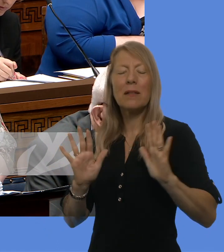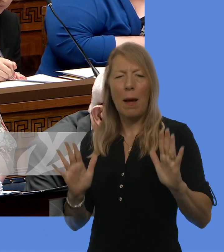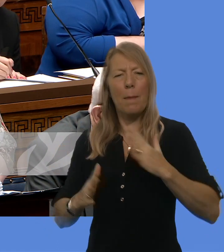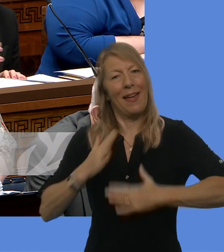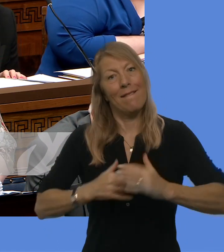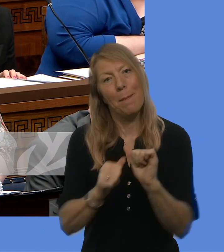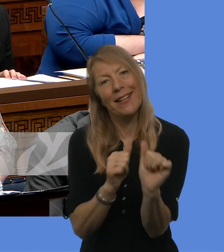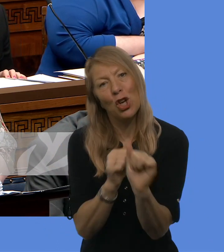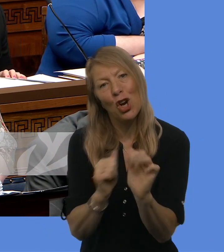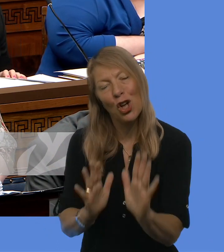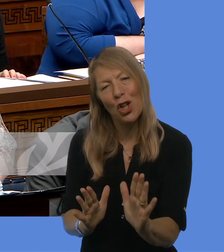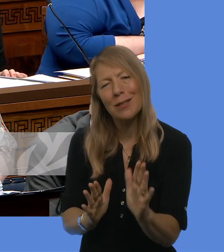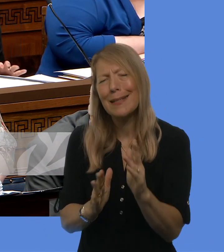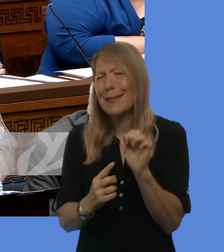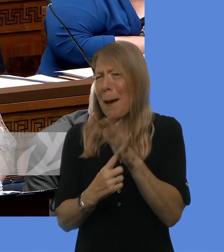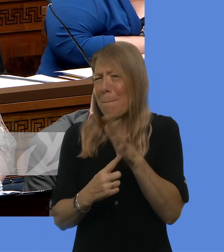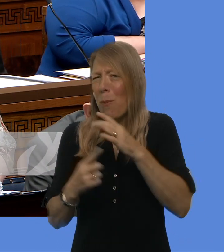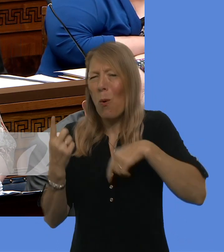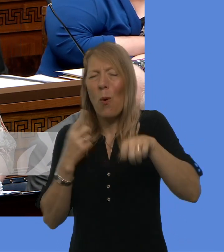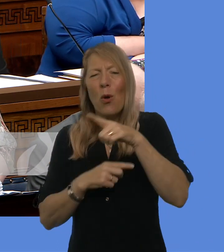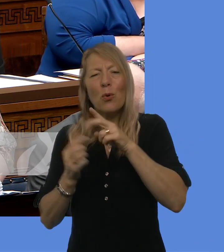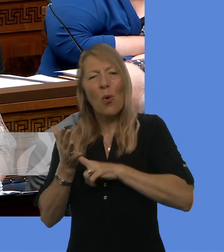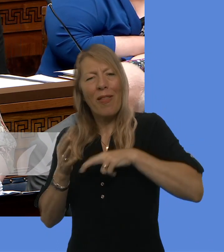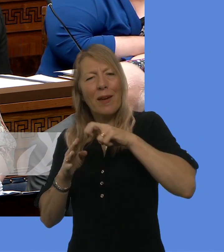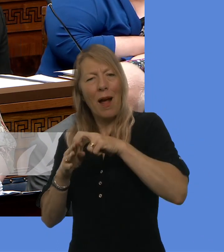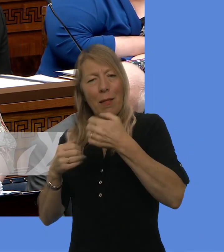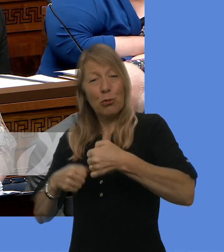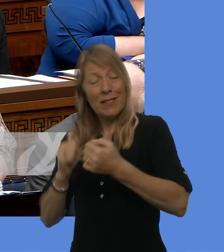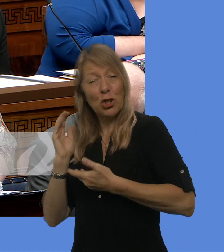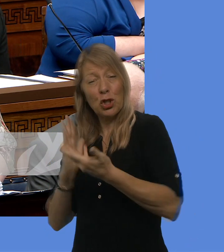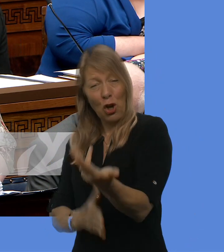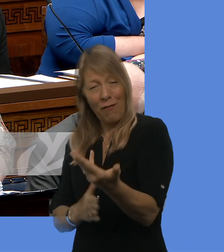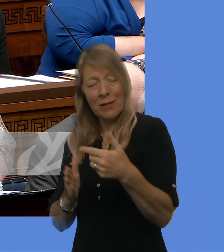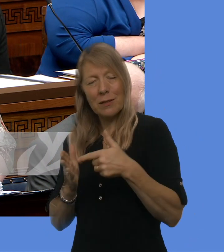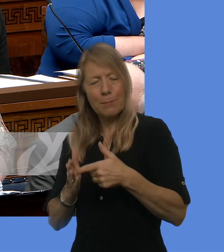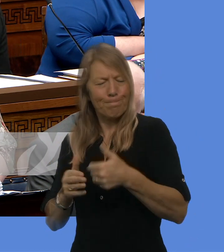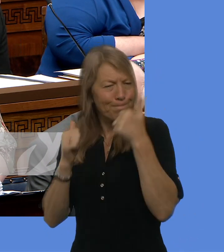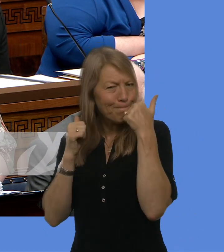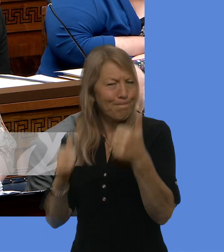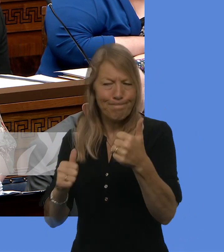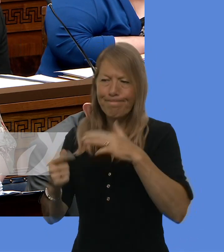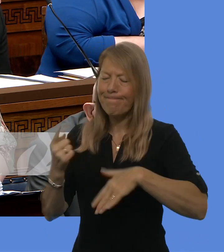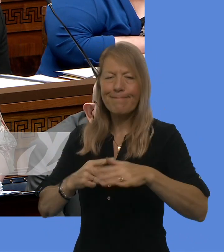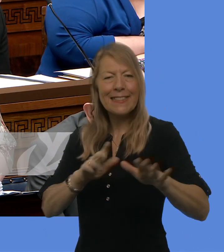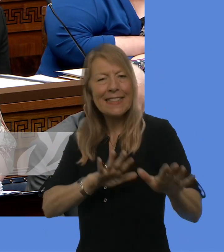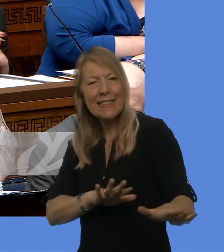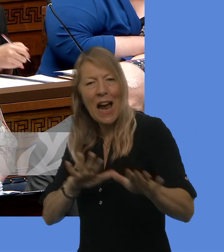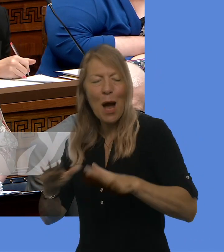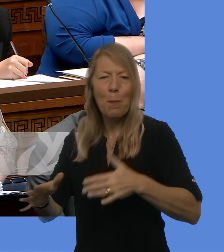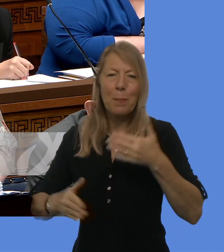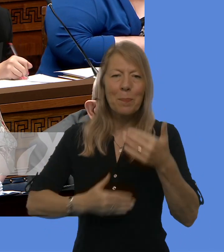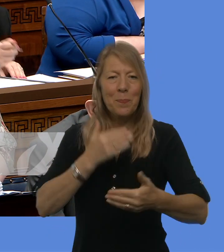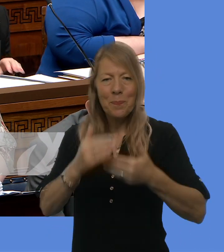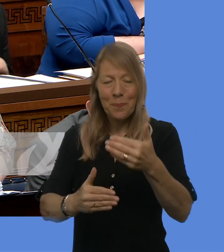to maintain appropriate living conditions, out of cell time, and the delivery of a predictable and stable regime. If NIPs don't